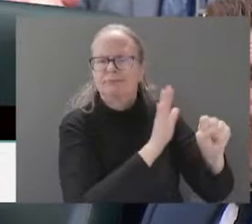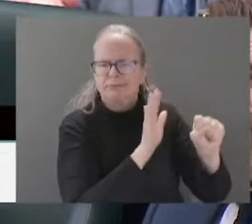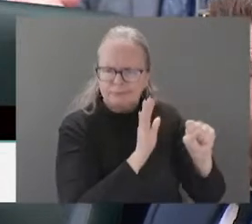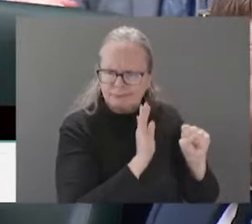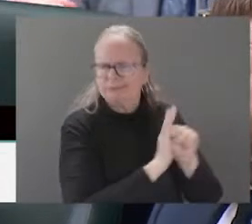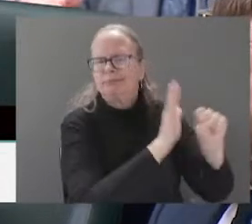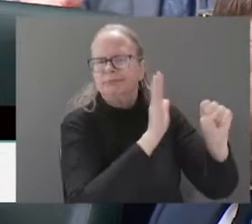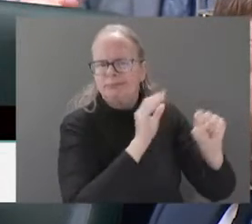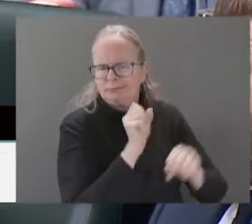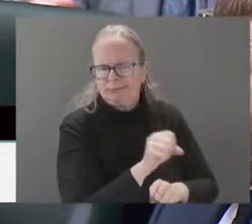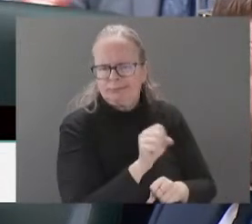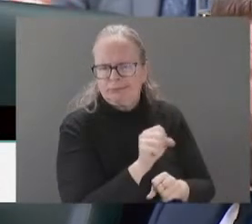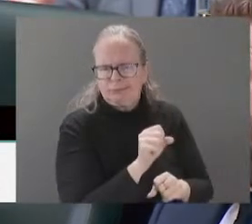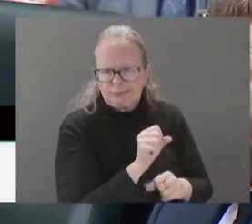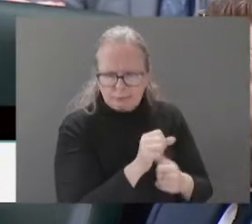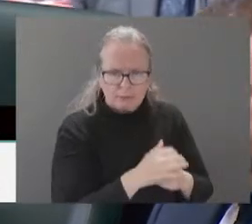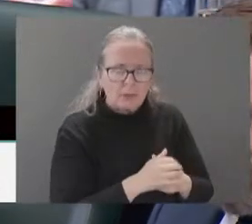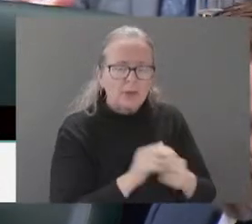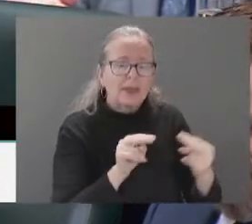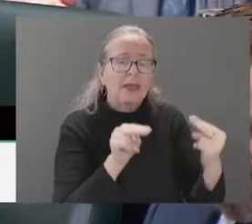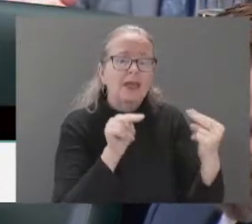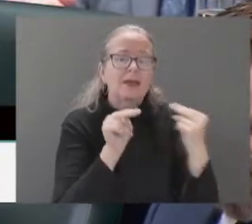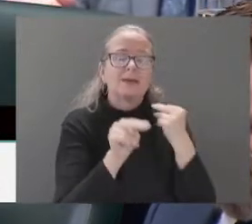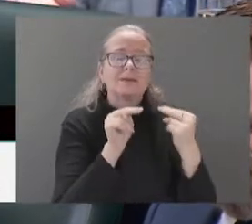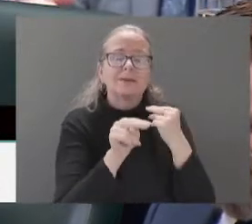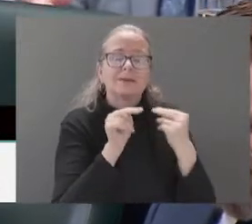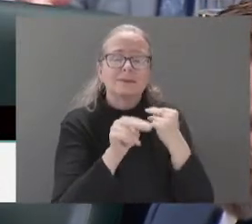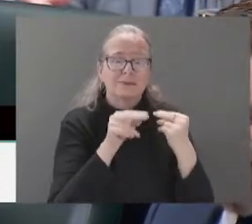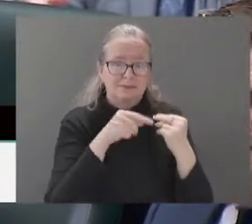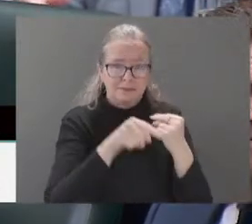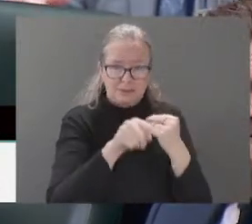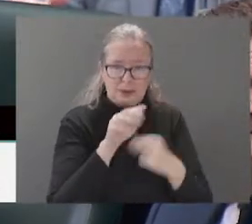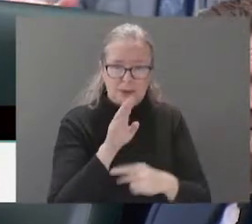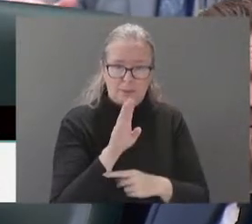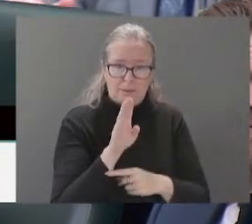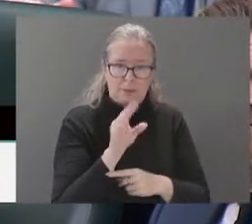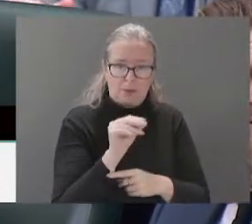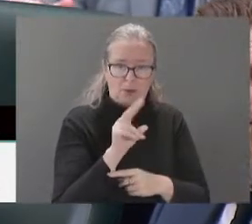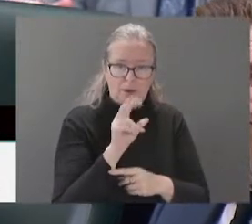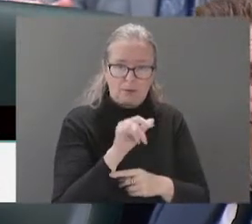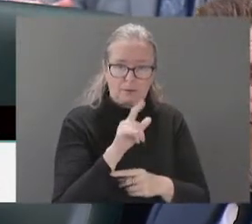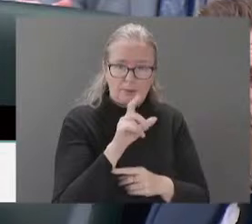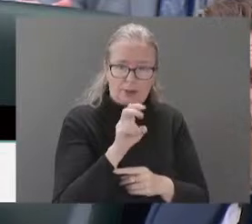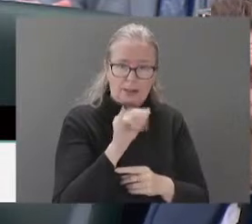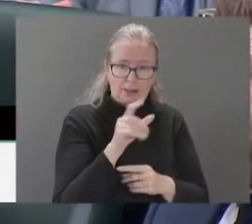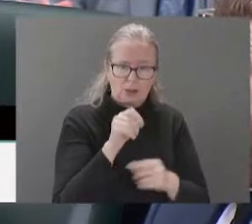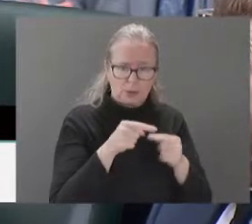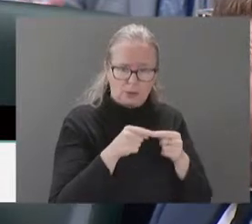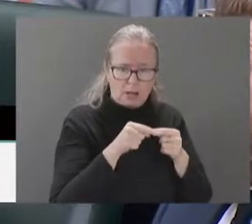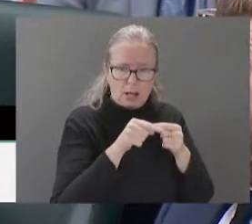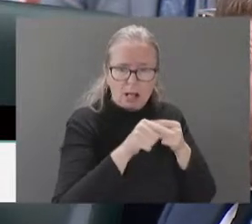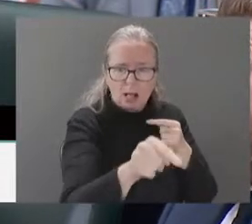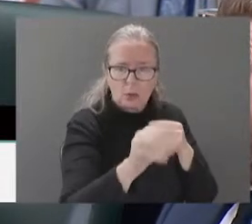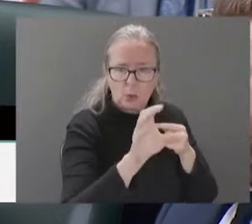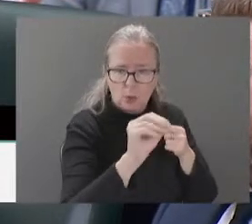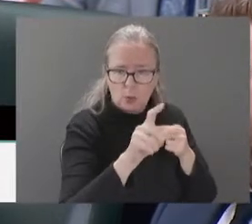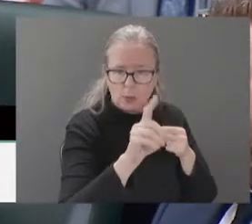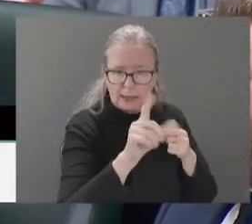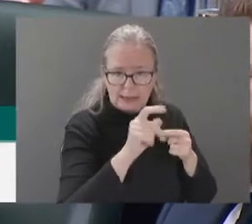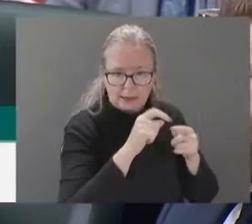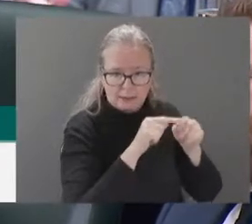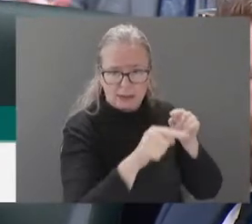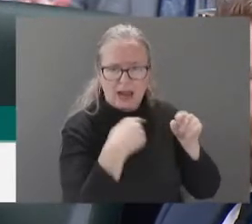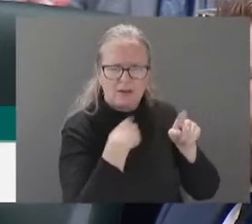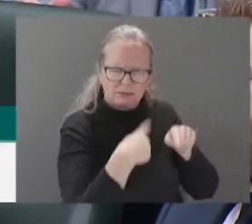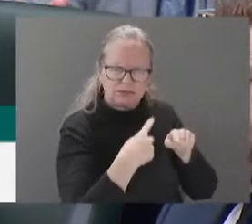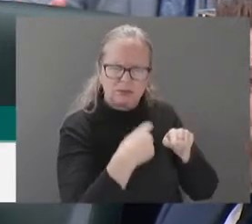Bonnyville to Cold Lake the design work of that is actually currently underway a Budget prior to this last budget actually had $5 million to start that work